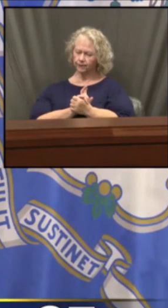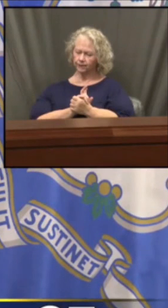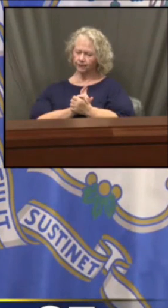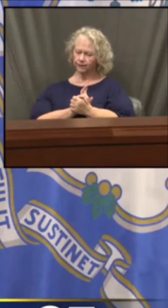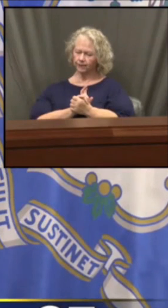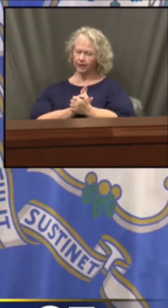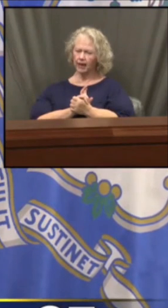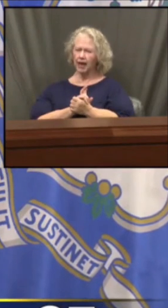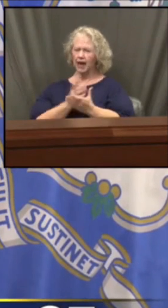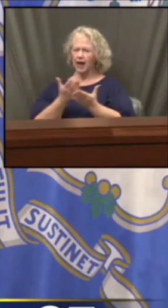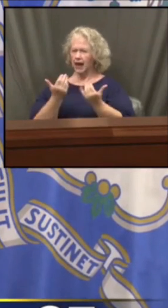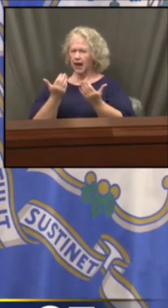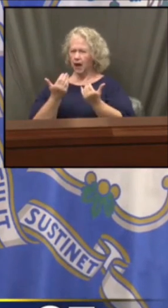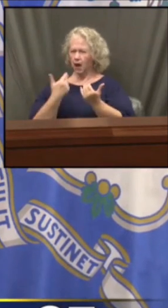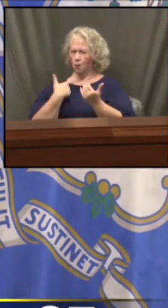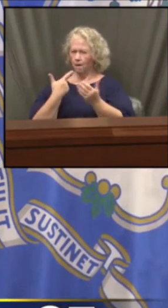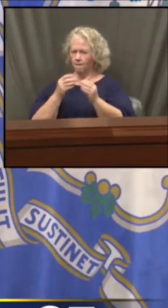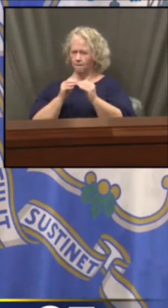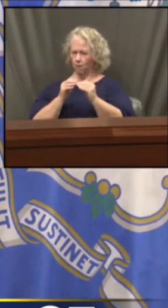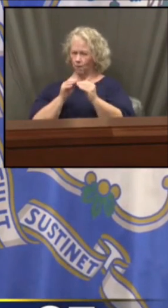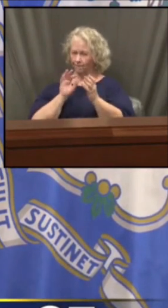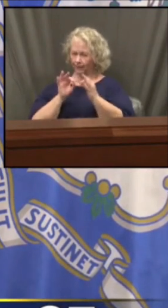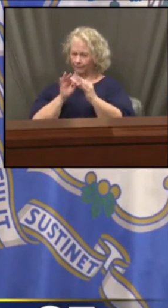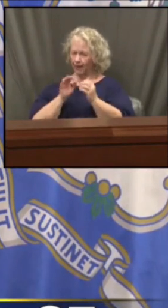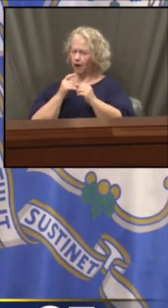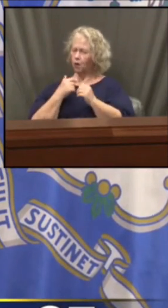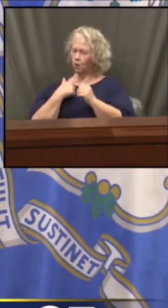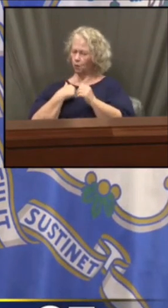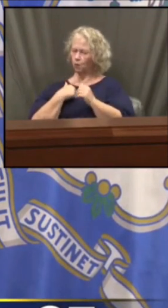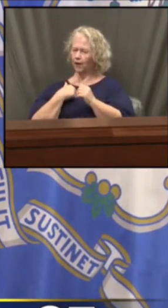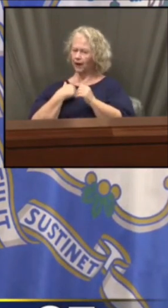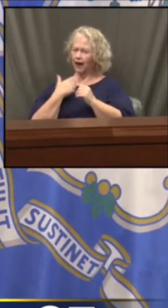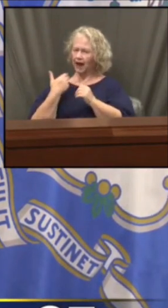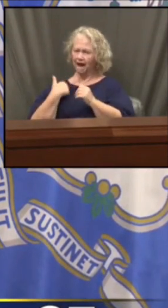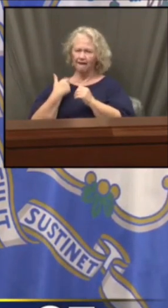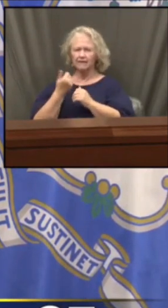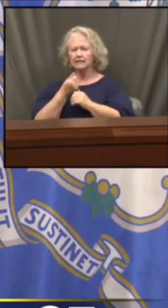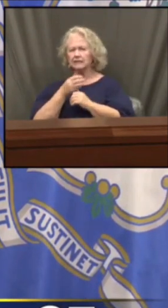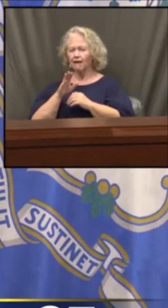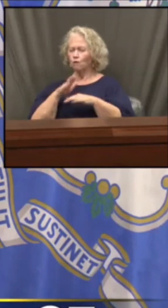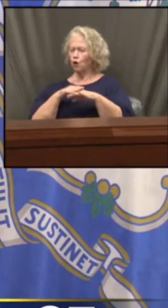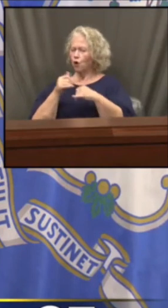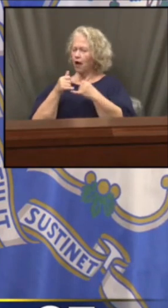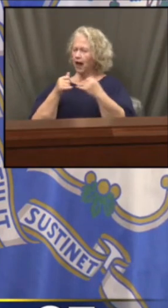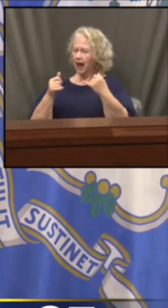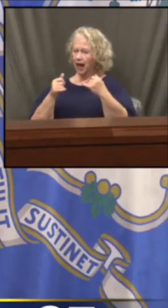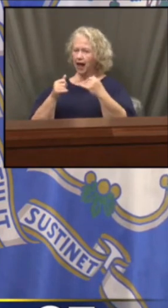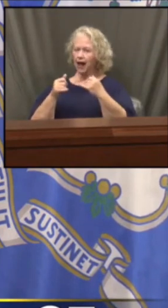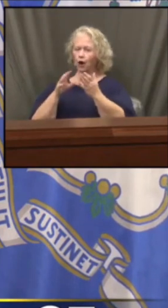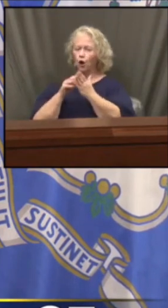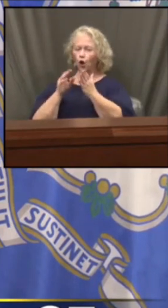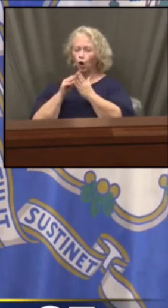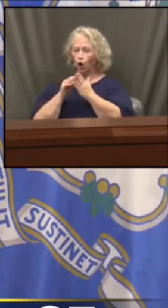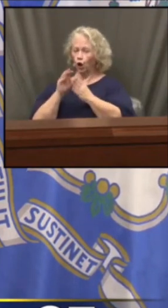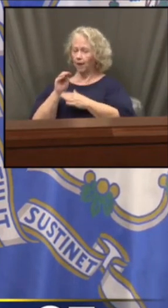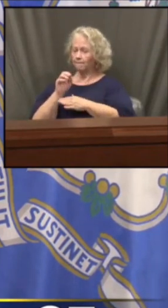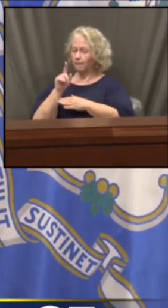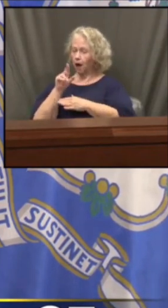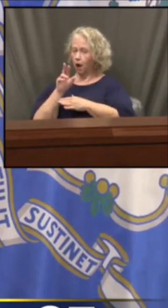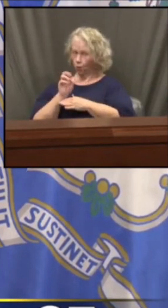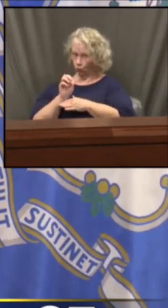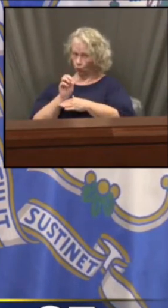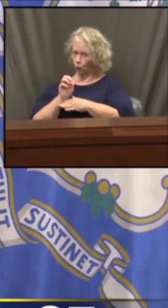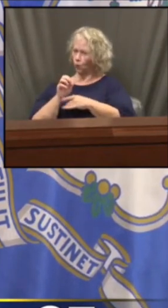give us some feedback on this. We have a number of online learning modules that we've contracted for as a state that are